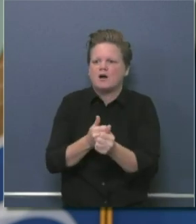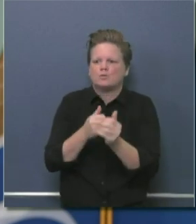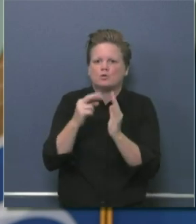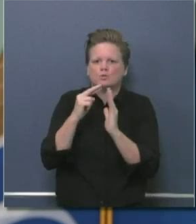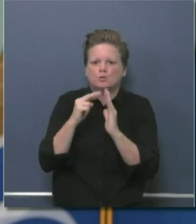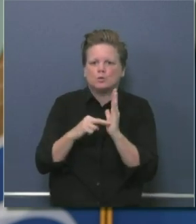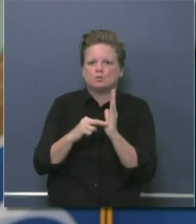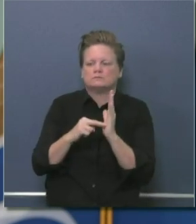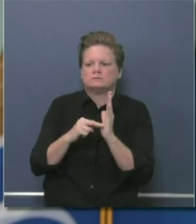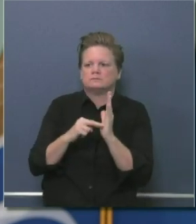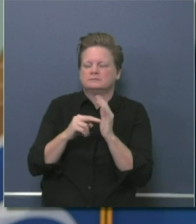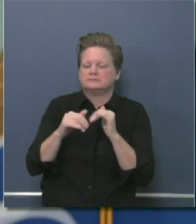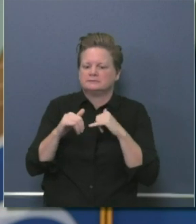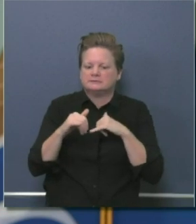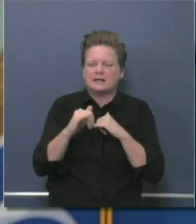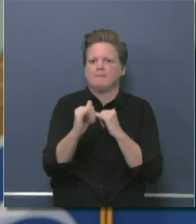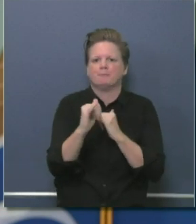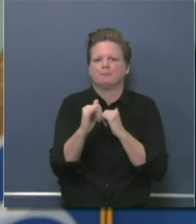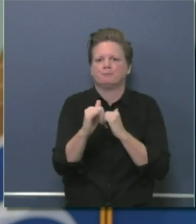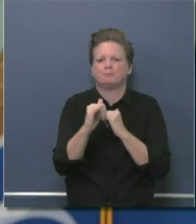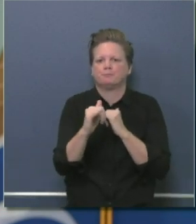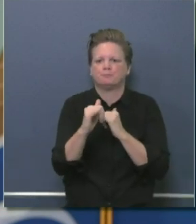is. Kathleen Renane, AP.